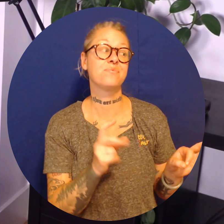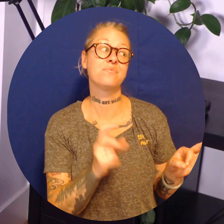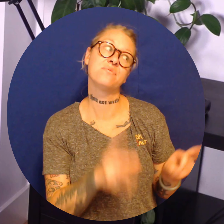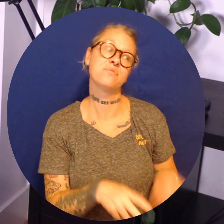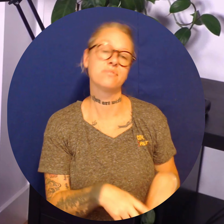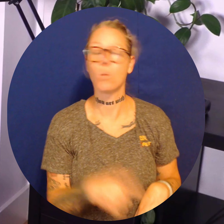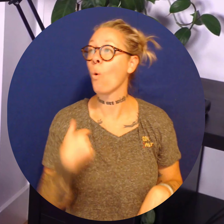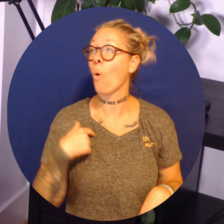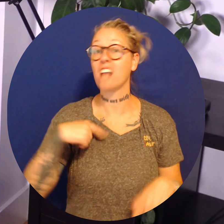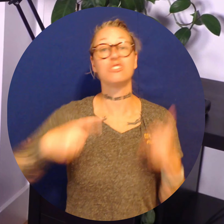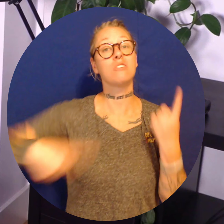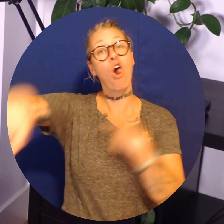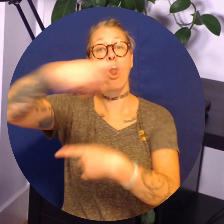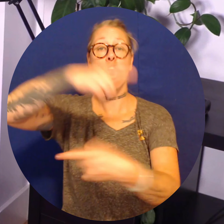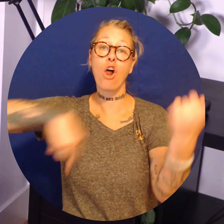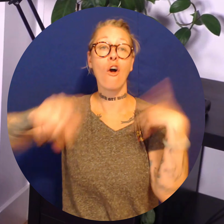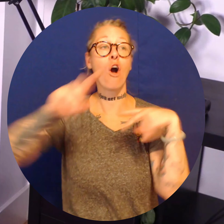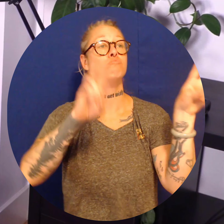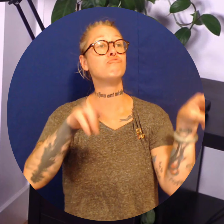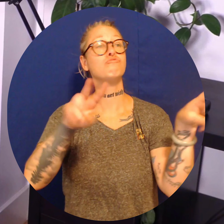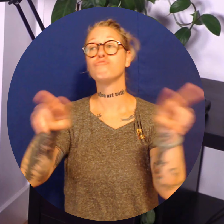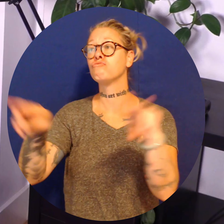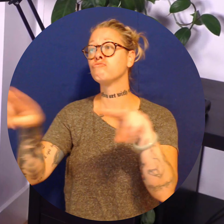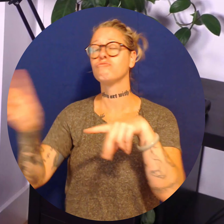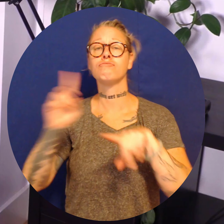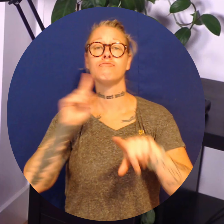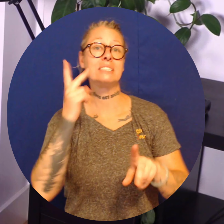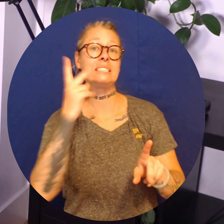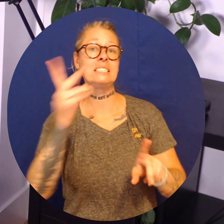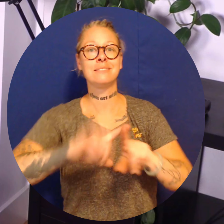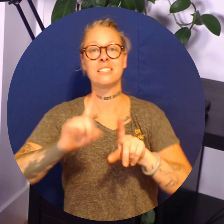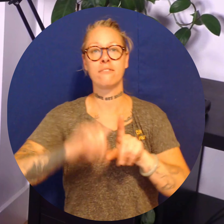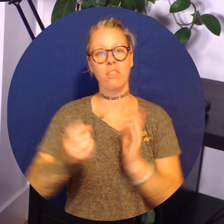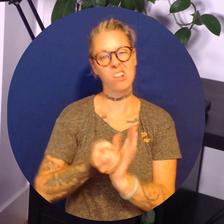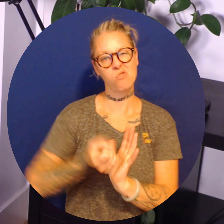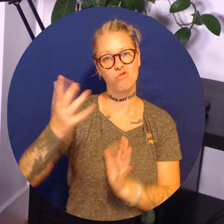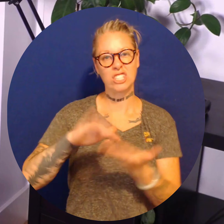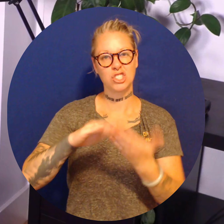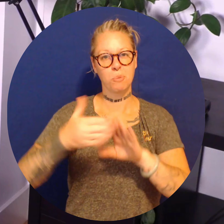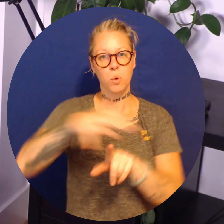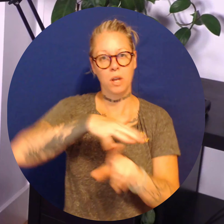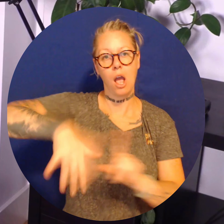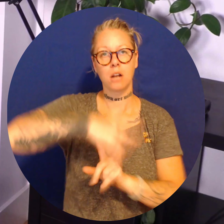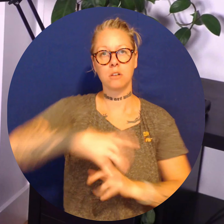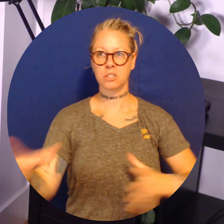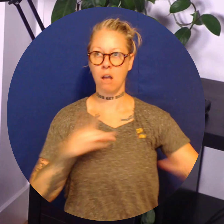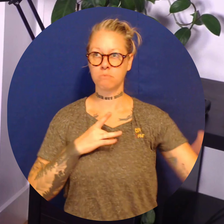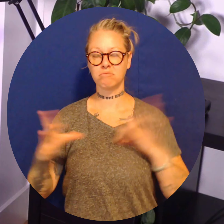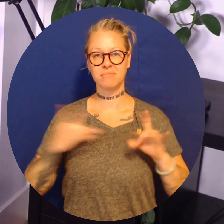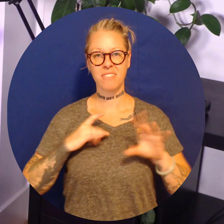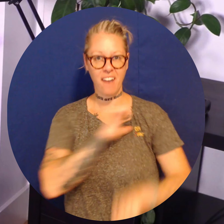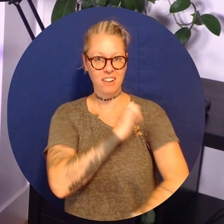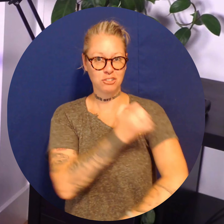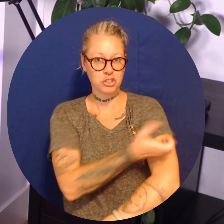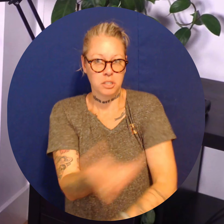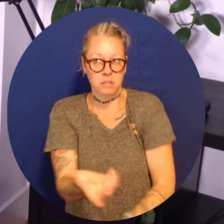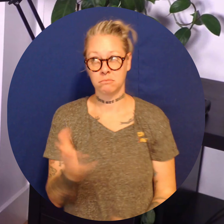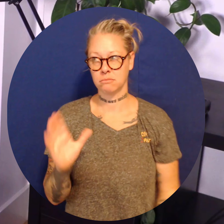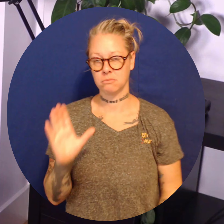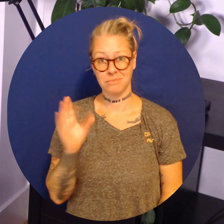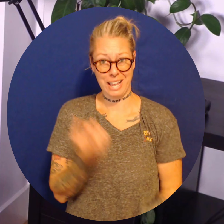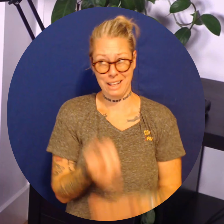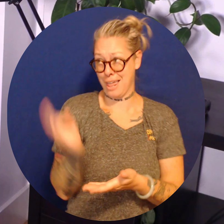like, okay. Or I'd like just go walk around through like, the expensive neighborhoods and just get myself in the energy of it. And